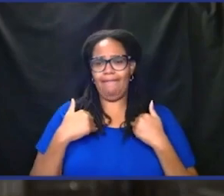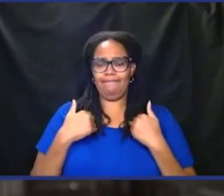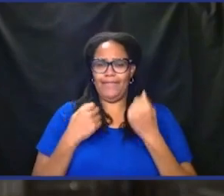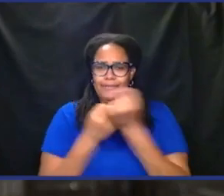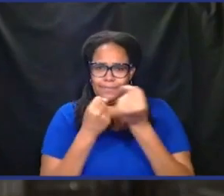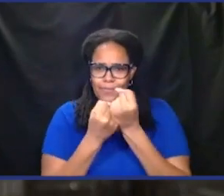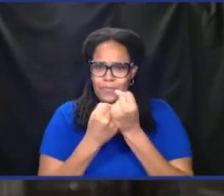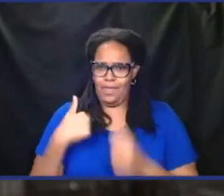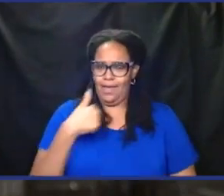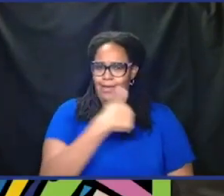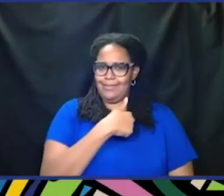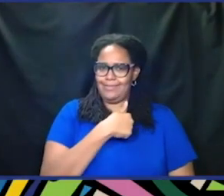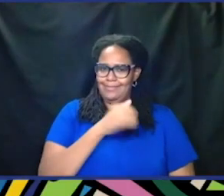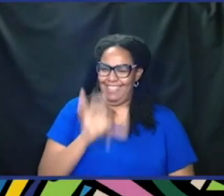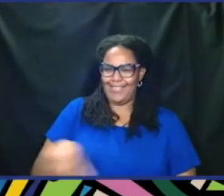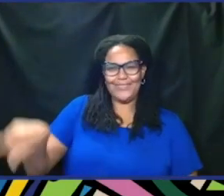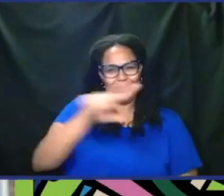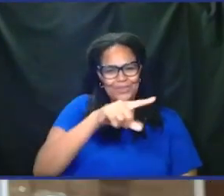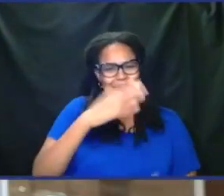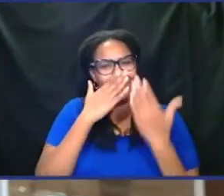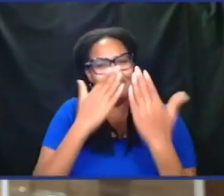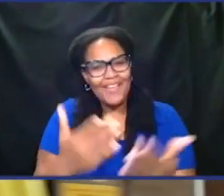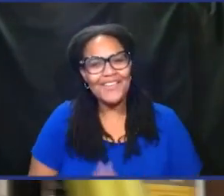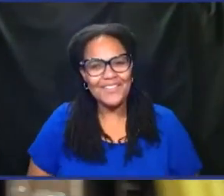you. Thank you.